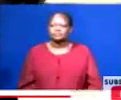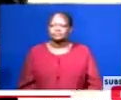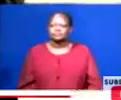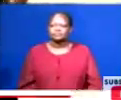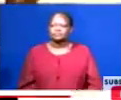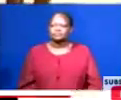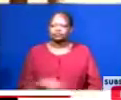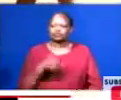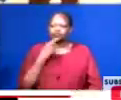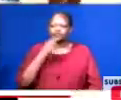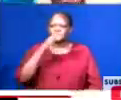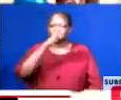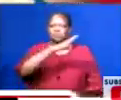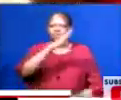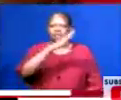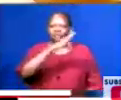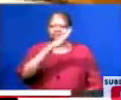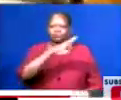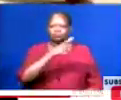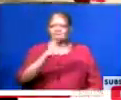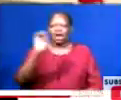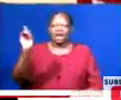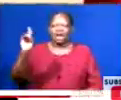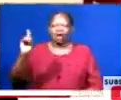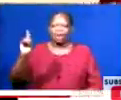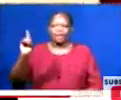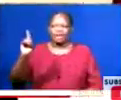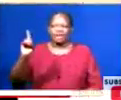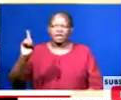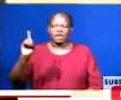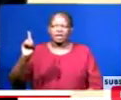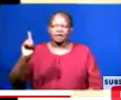Tuesday afternoon in the streets of Nairobi,